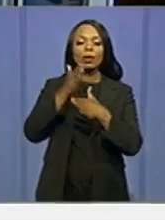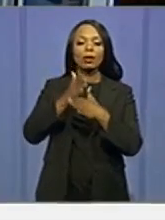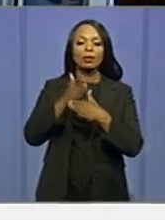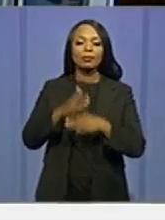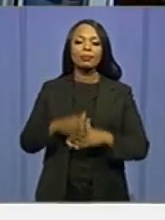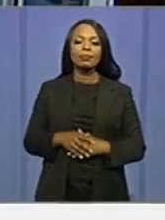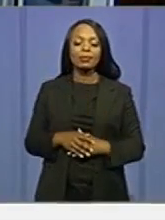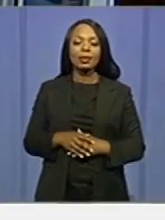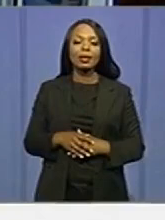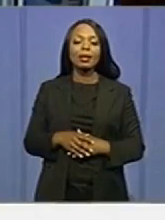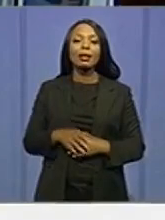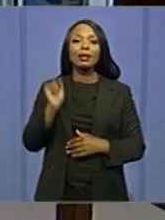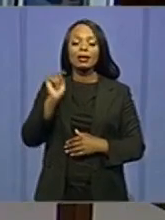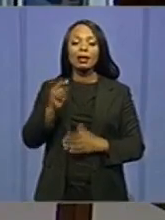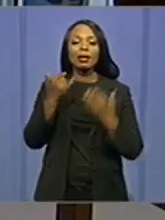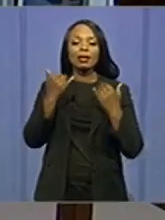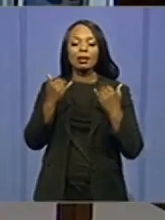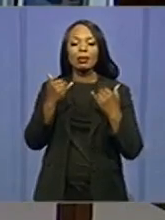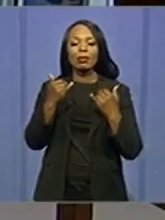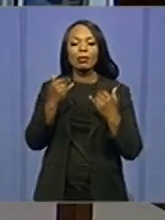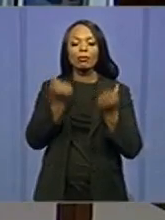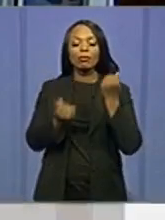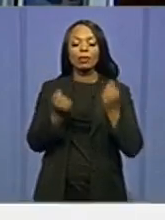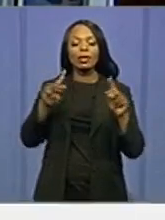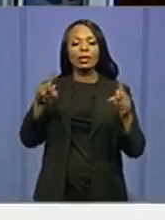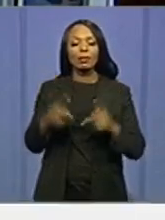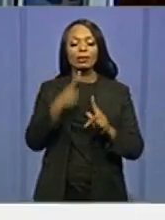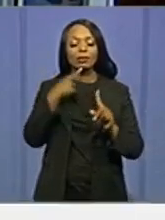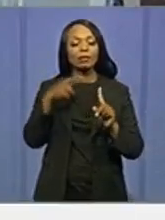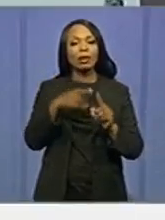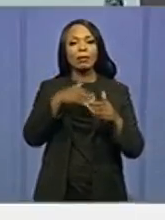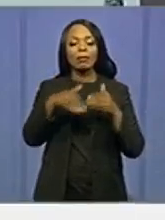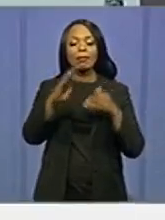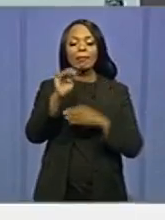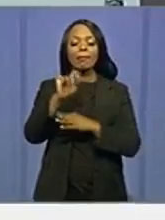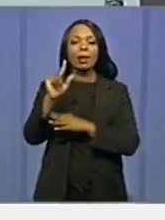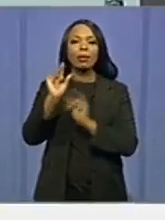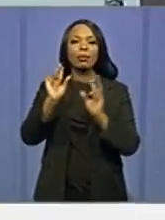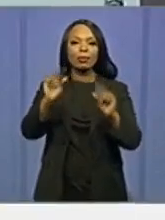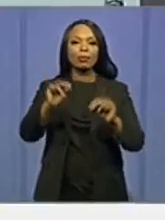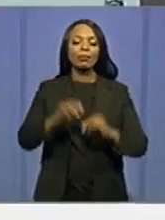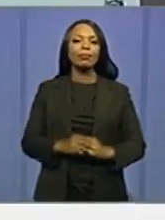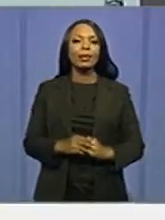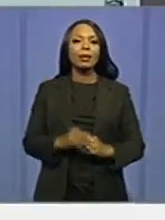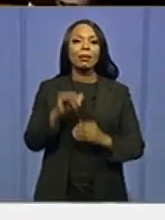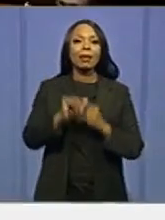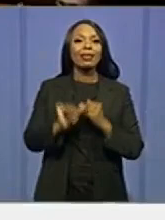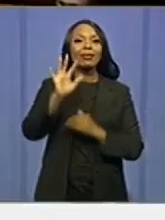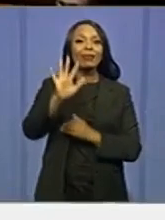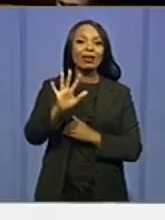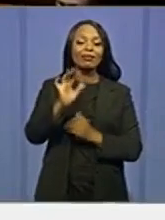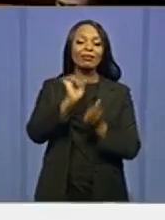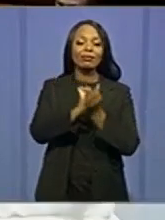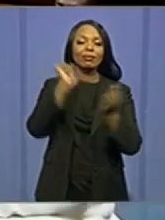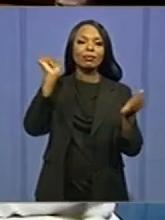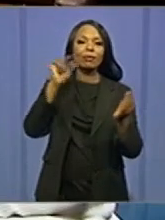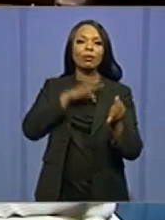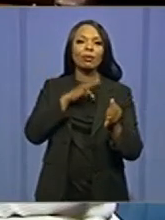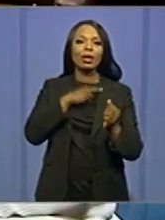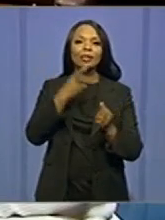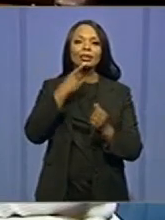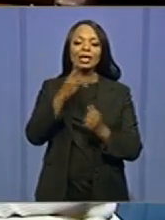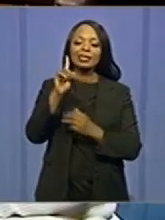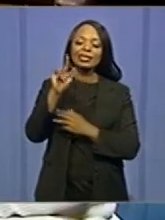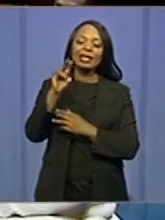Kgotlatshekelo ya Magistrata ya Kimberley e ile ya gana go mofa beili. Fela morago ga dikgwedi di le 5 o ile a gololwa ka ntlha ya fa ba santse